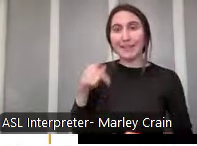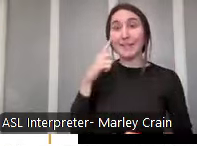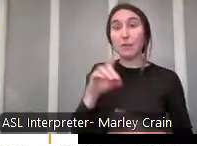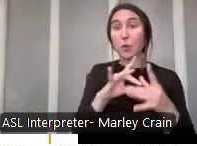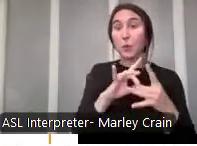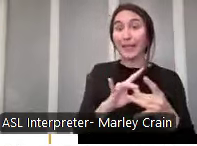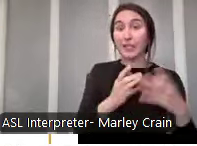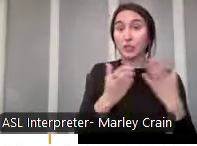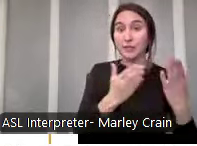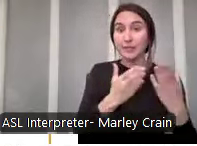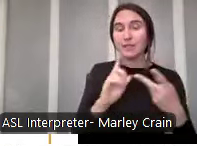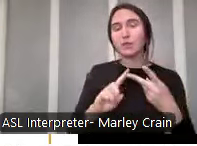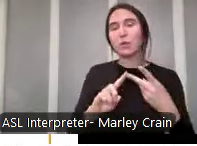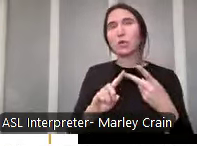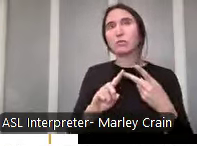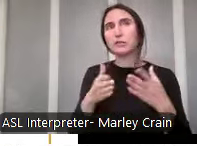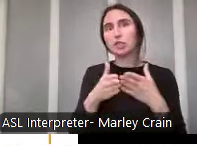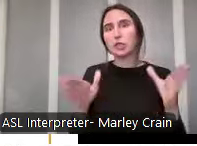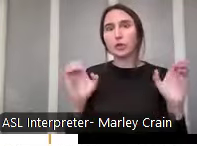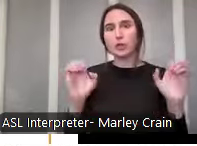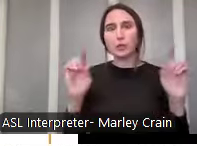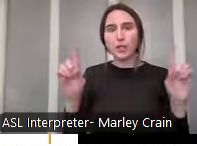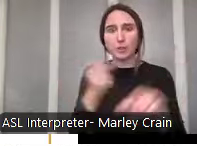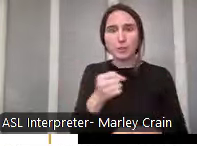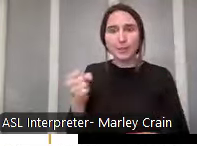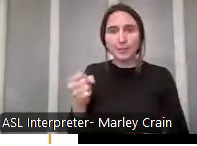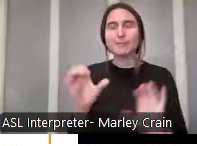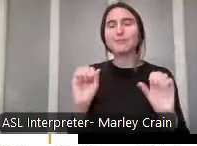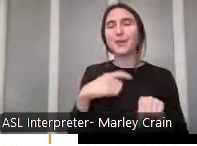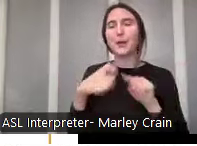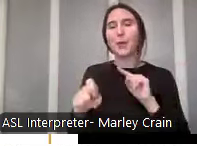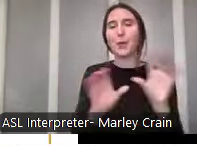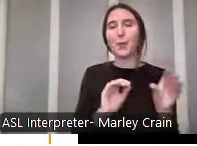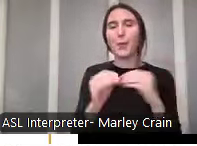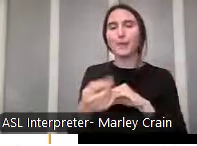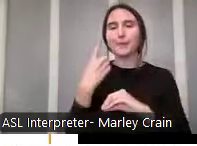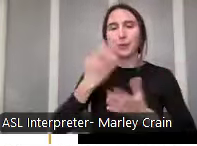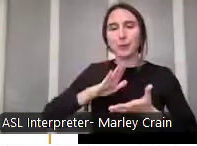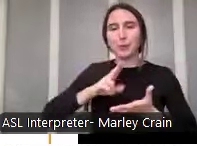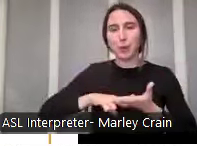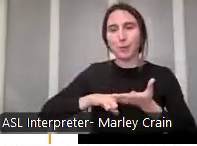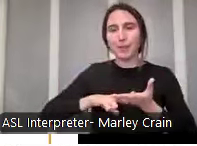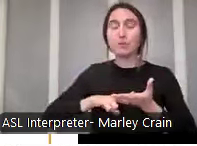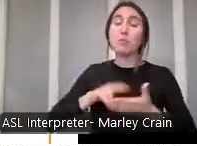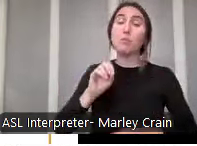education placement, you can call the Office of Enrollment or email them. And for a special class placement, you